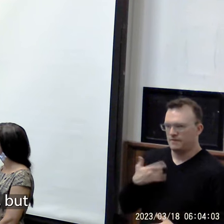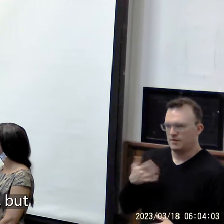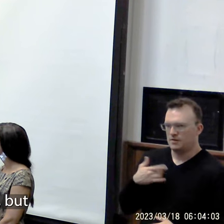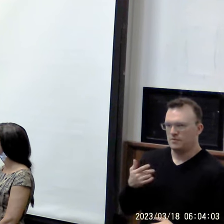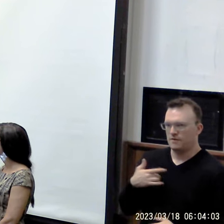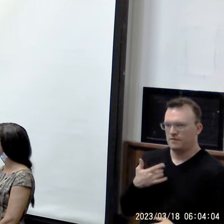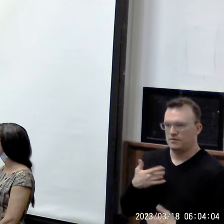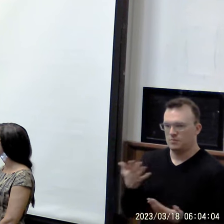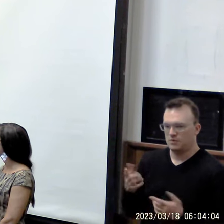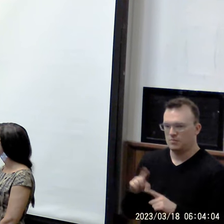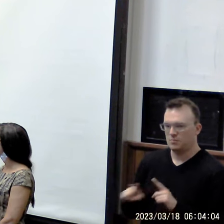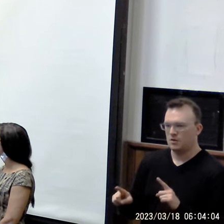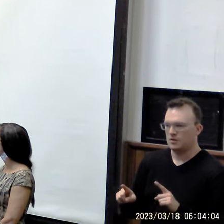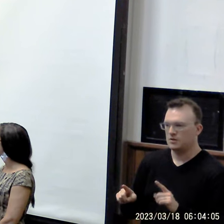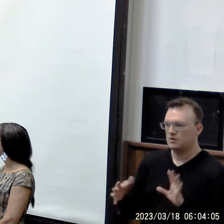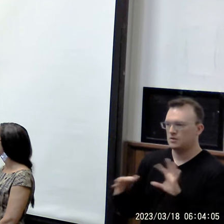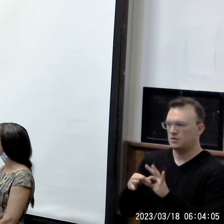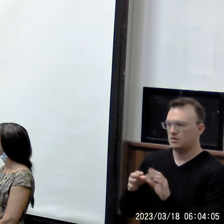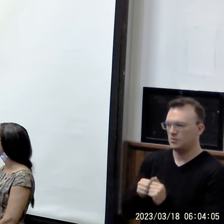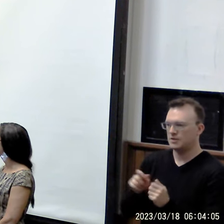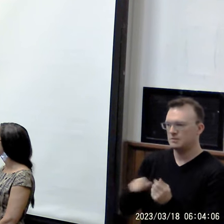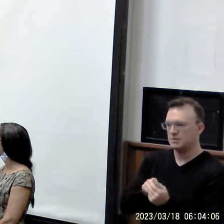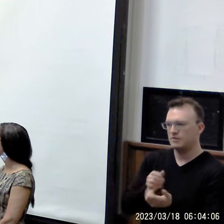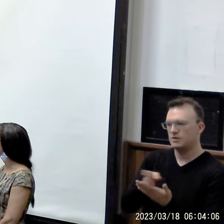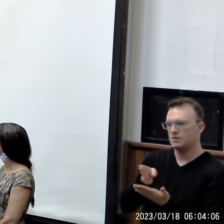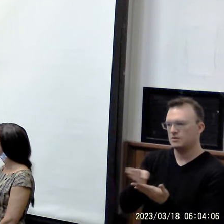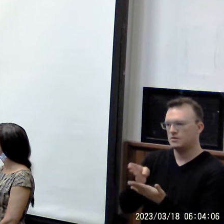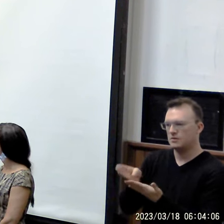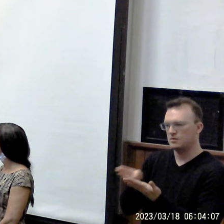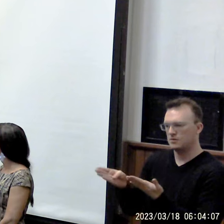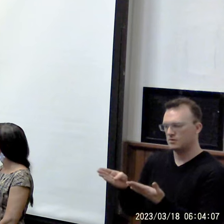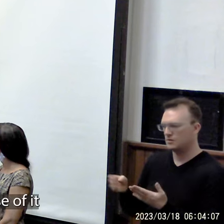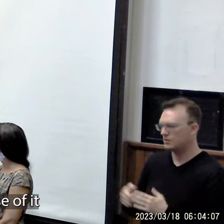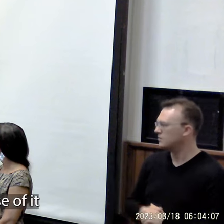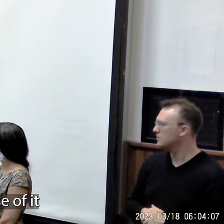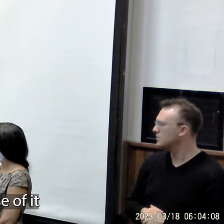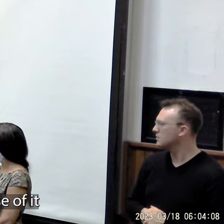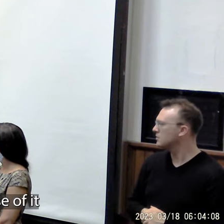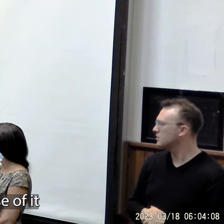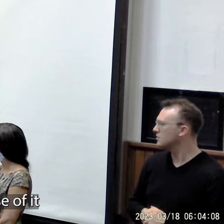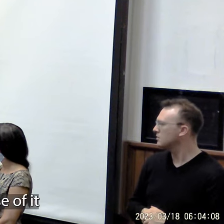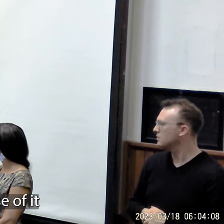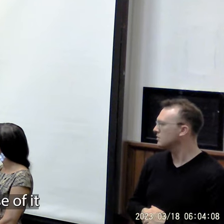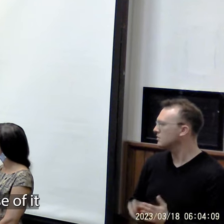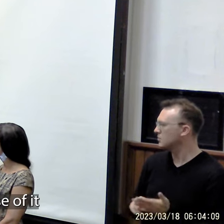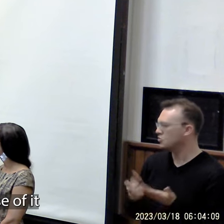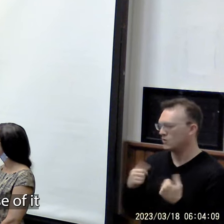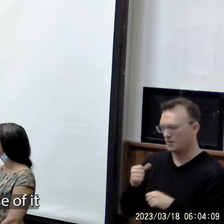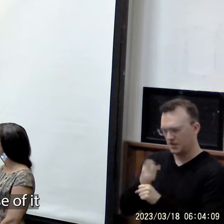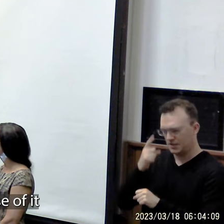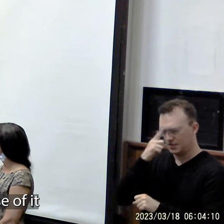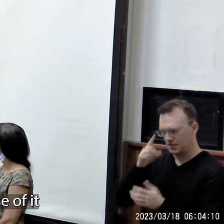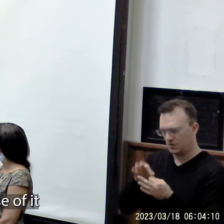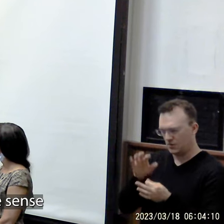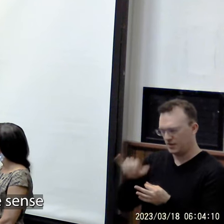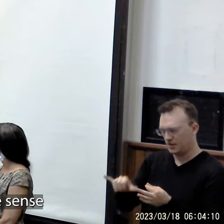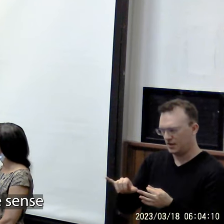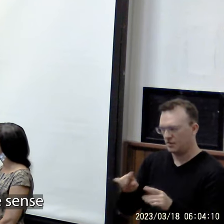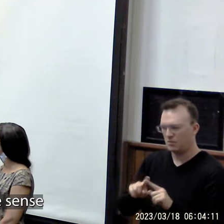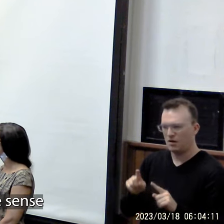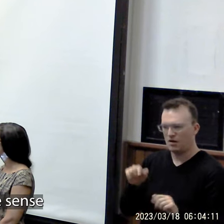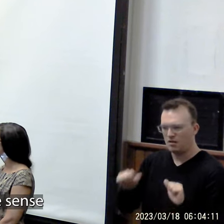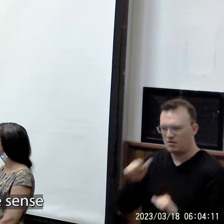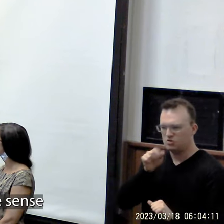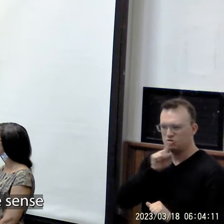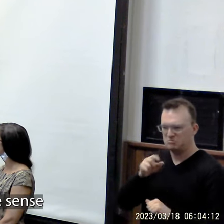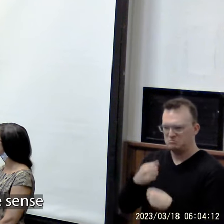I'm feeling, but attach it to certain things. In some cases, you are trying to kind of make sense of it, and then I'm not always sure that